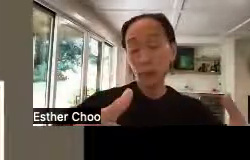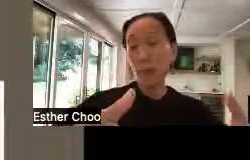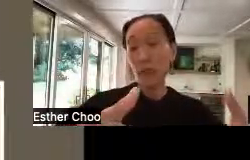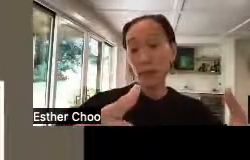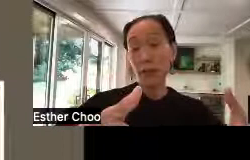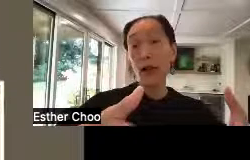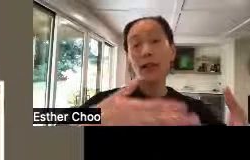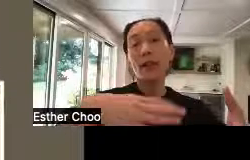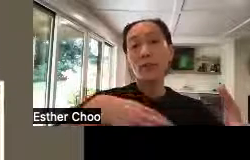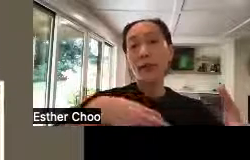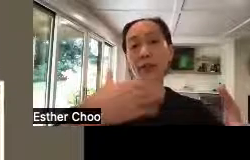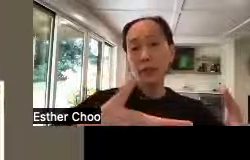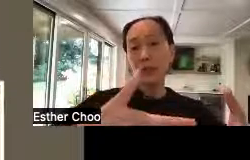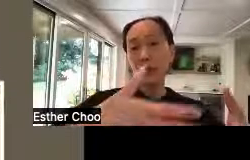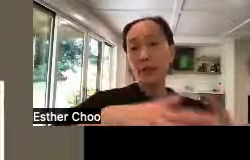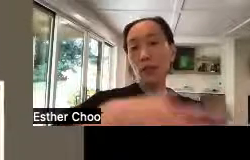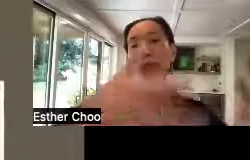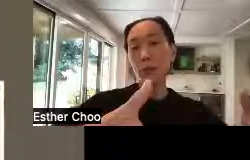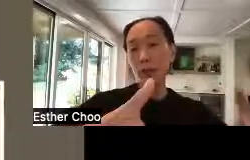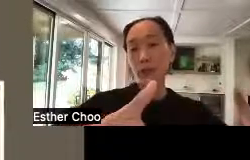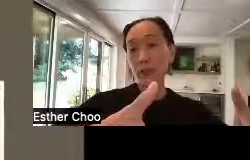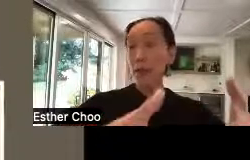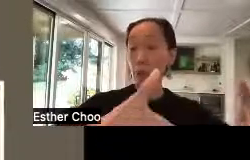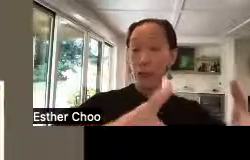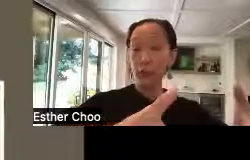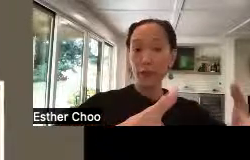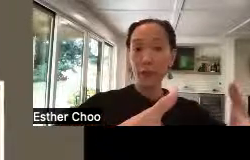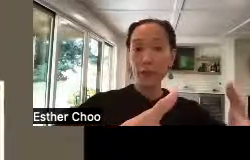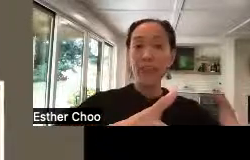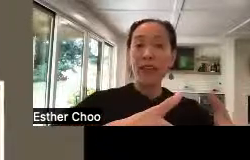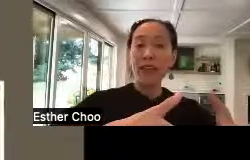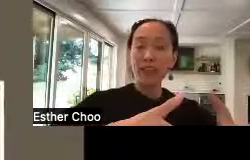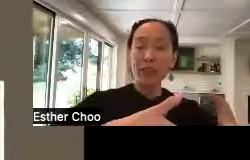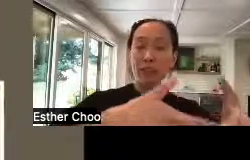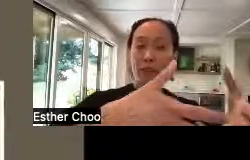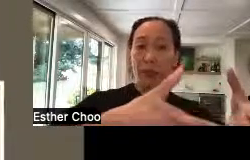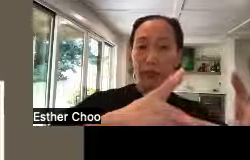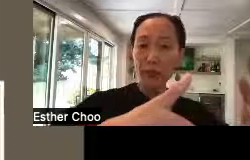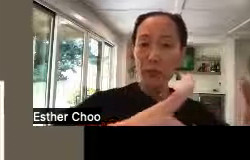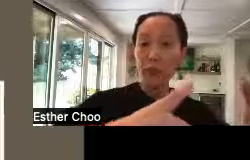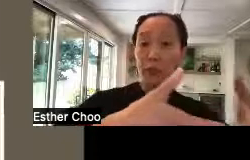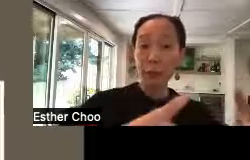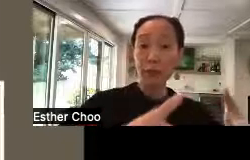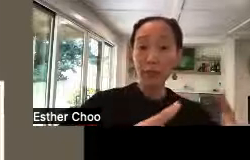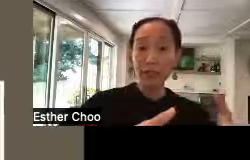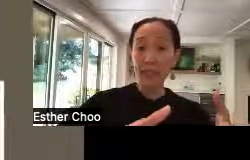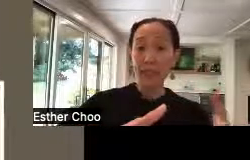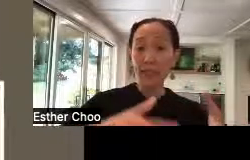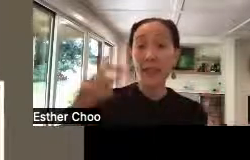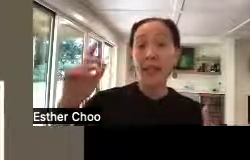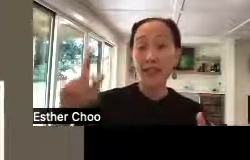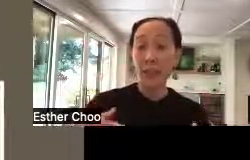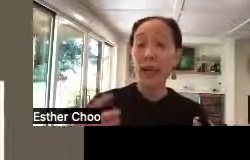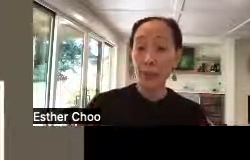you came in and got, but how did you do if that whole department just had more gender equity? And they found that female patients experience better outcomes in